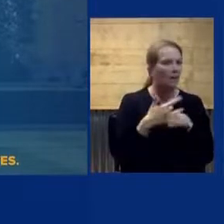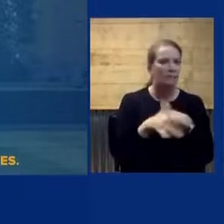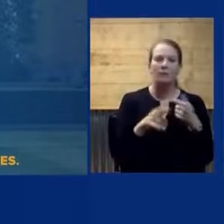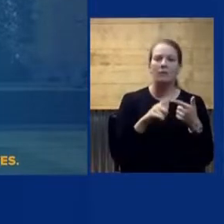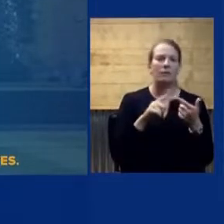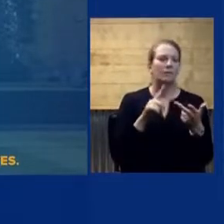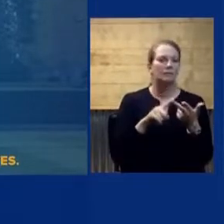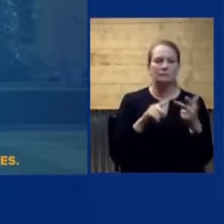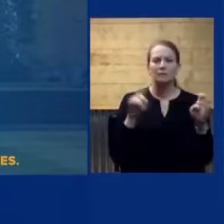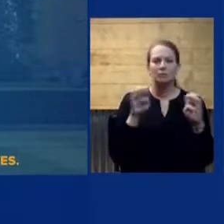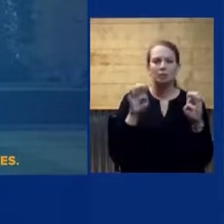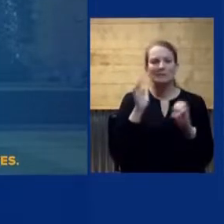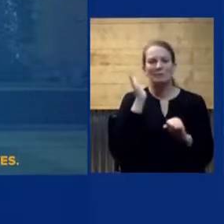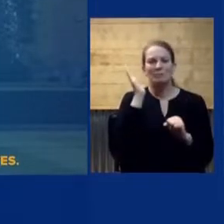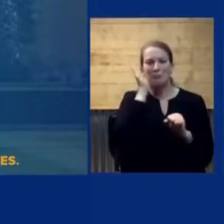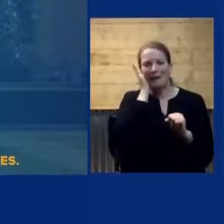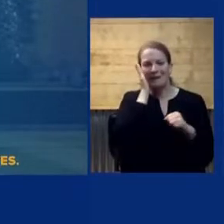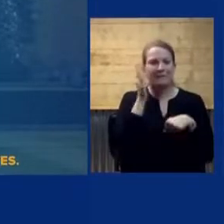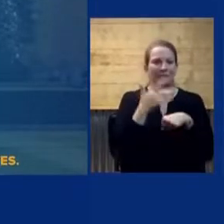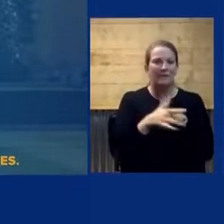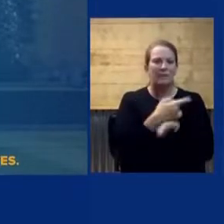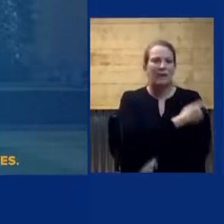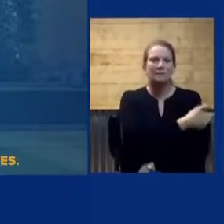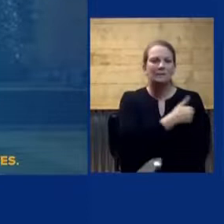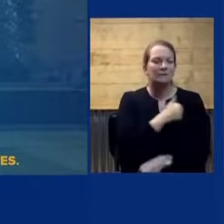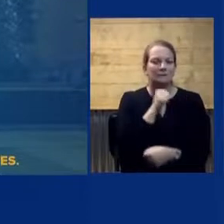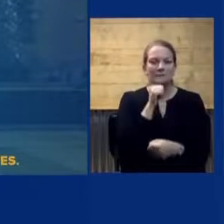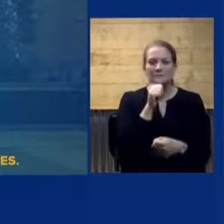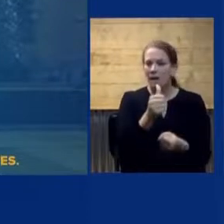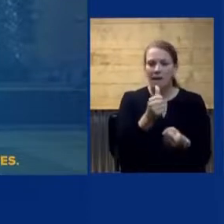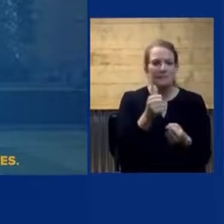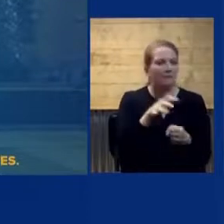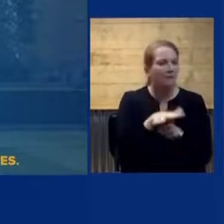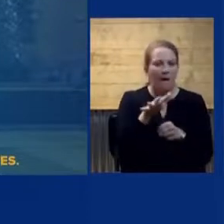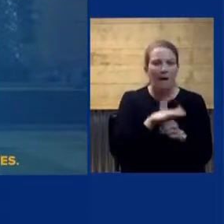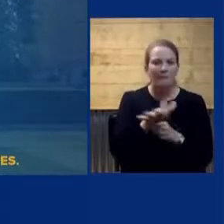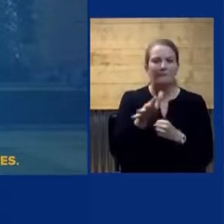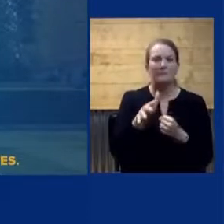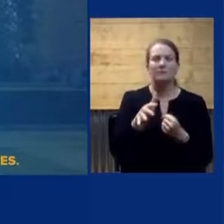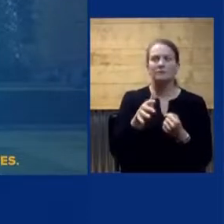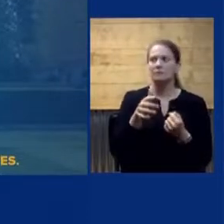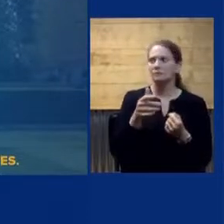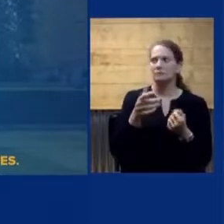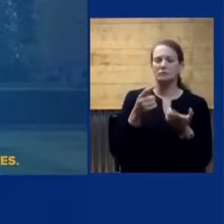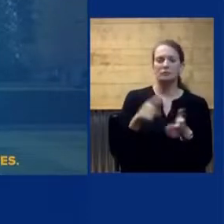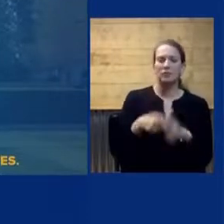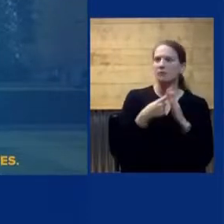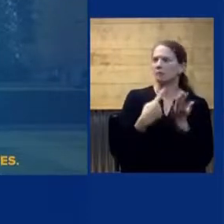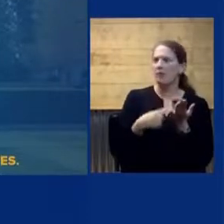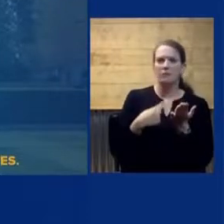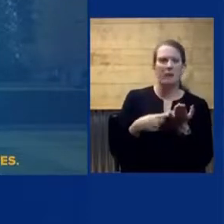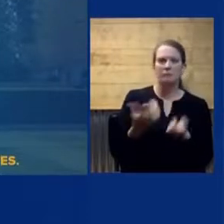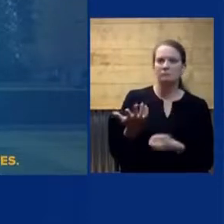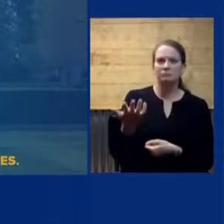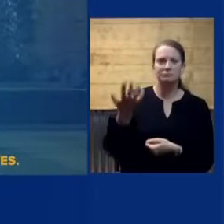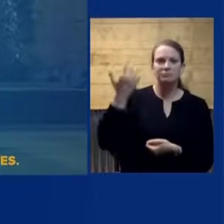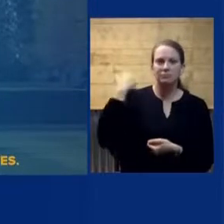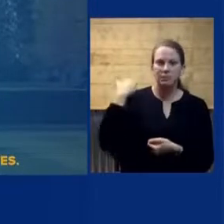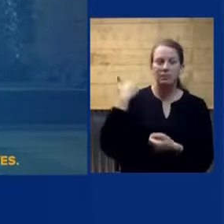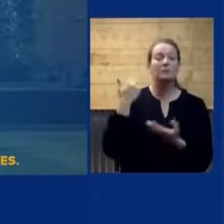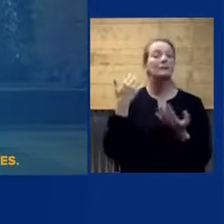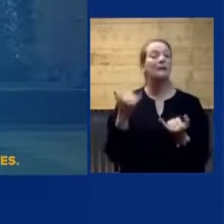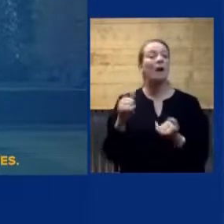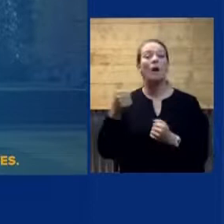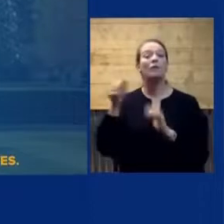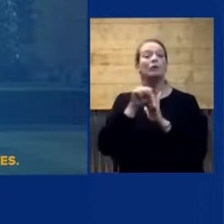first started. And now you have states that are saying their ICU beds are filled.